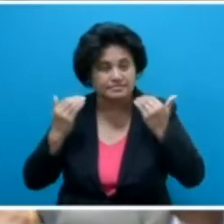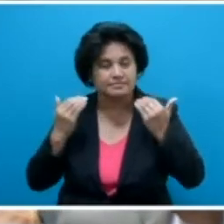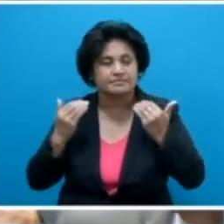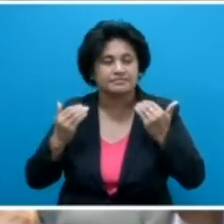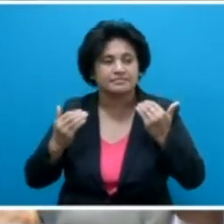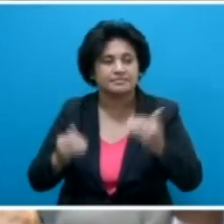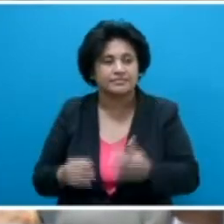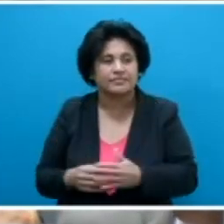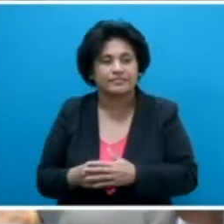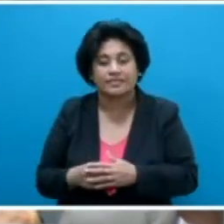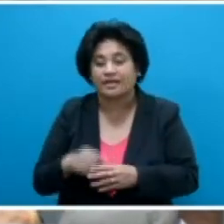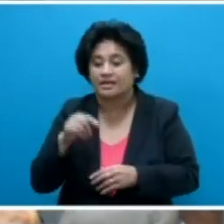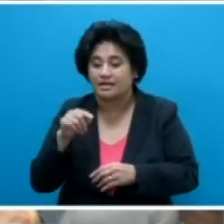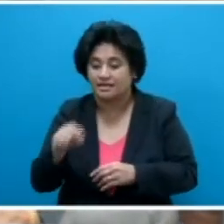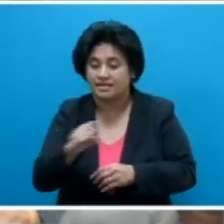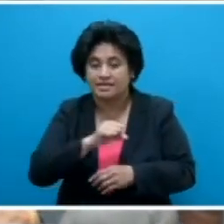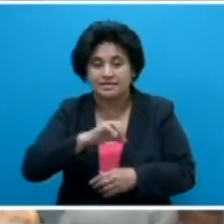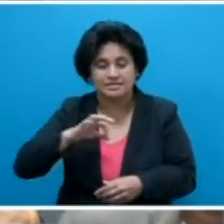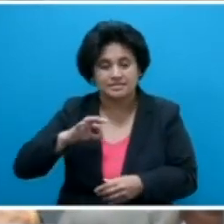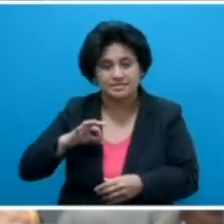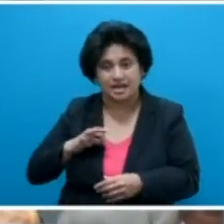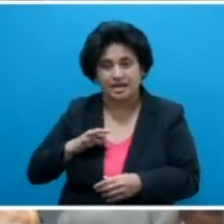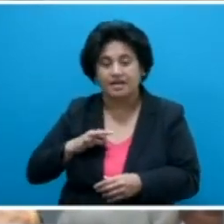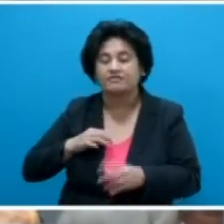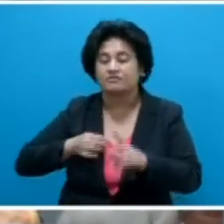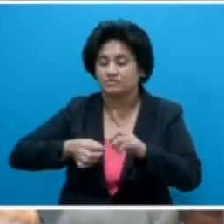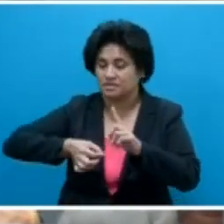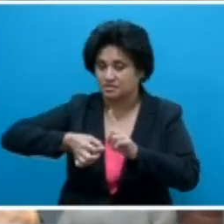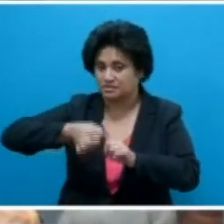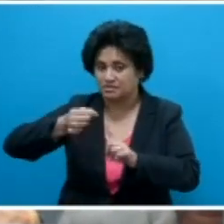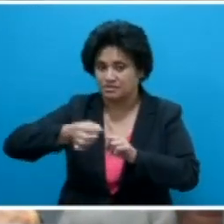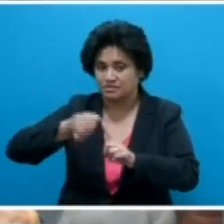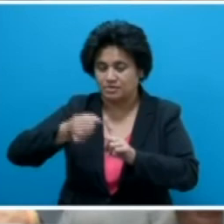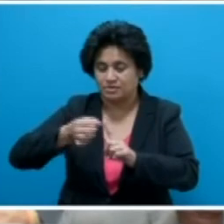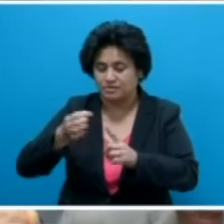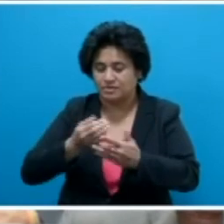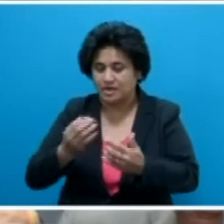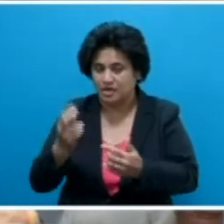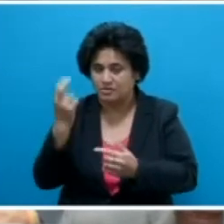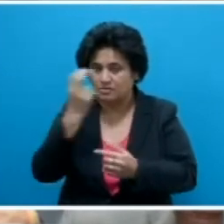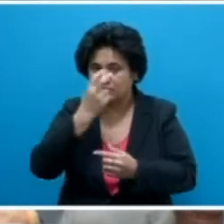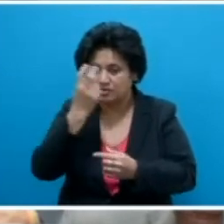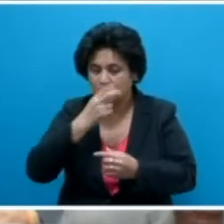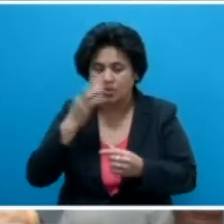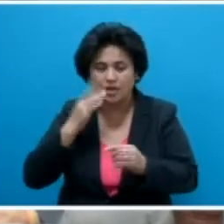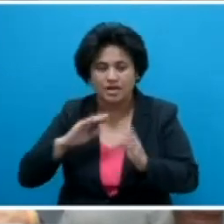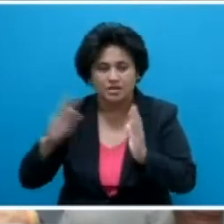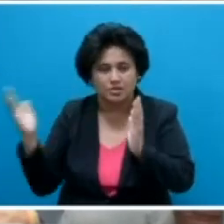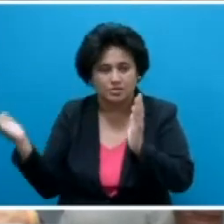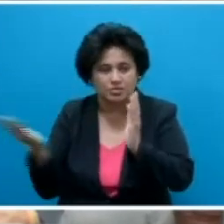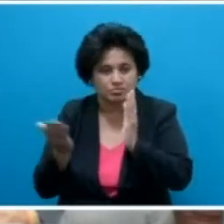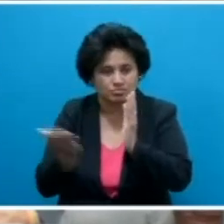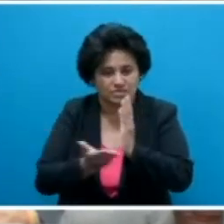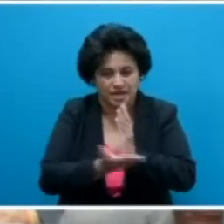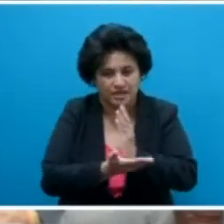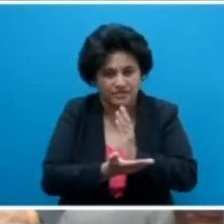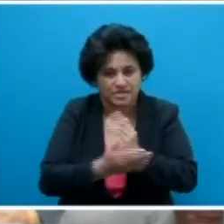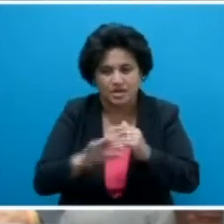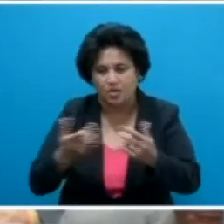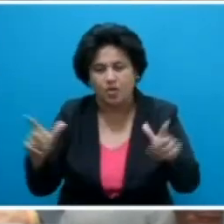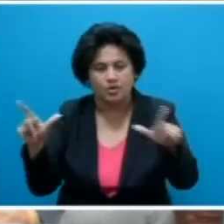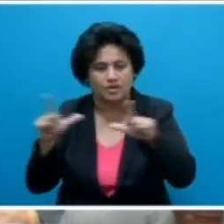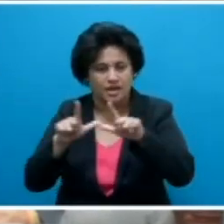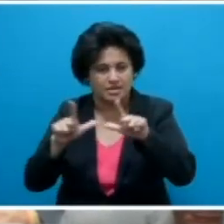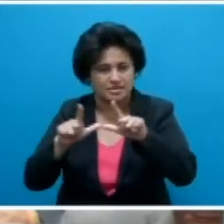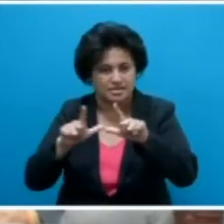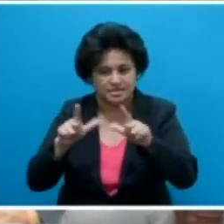reallocated staff will also significantly improve the monitoring of all harvesting and sawmilling licenses. No longer